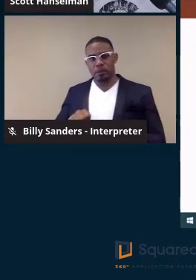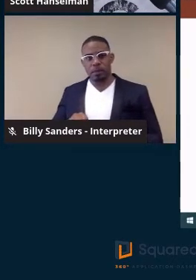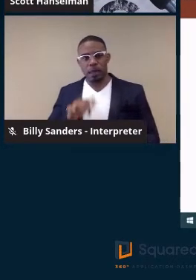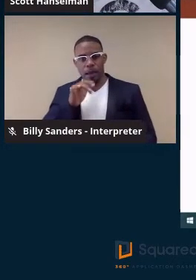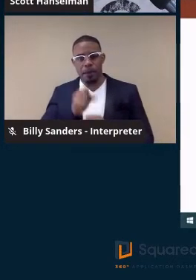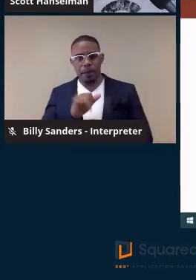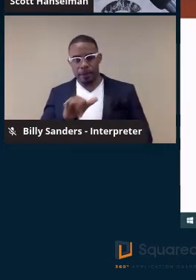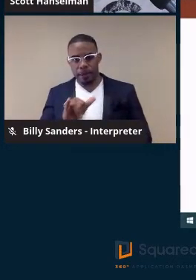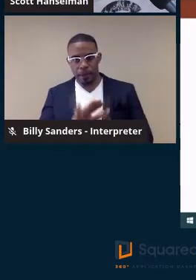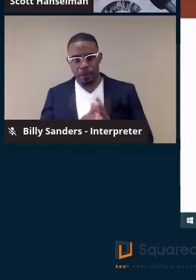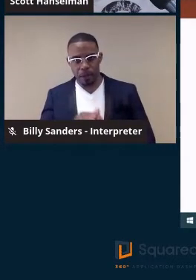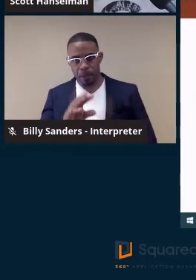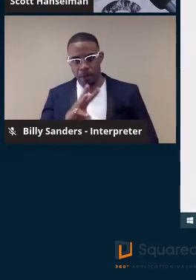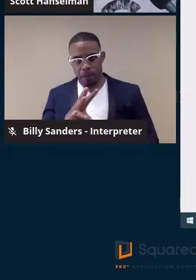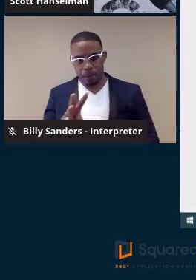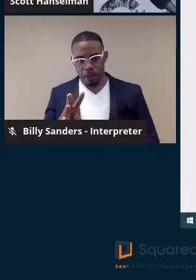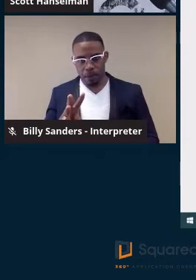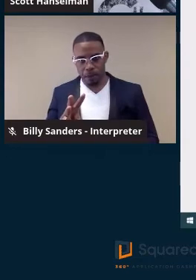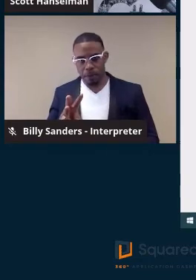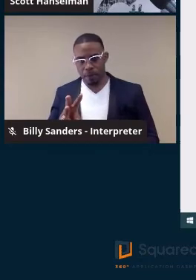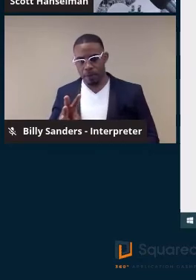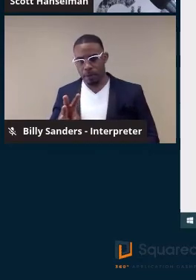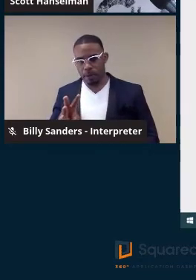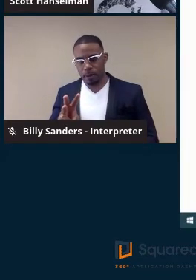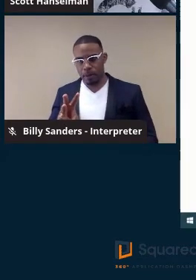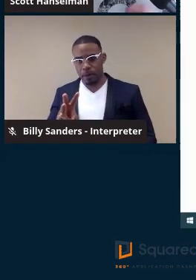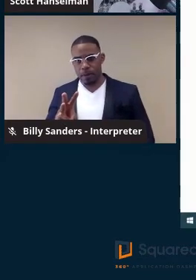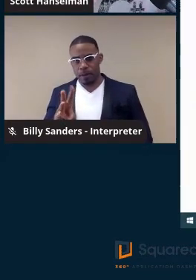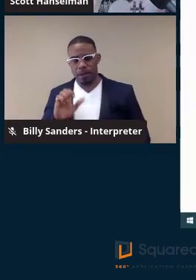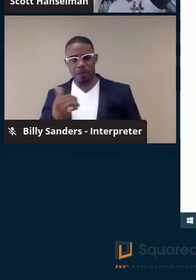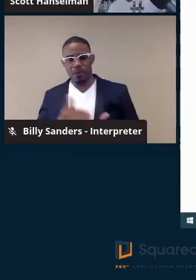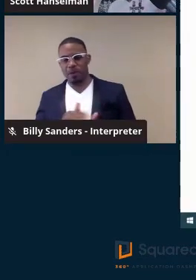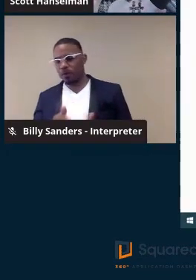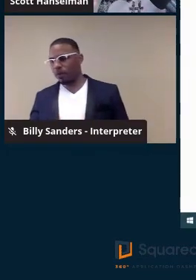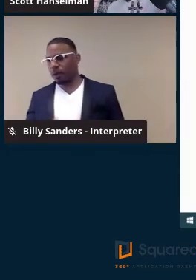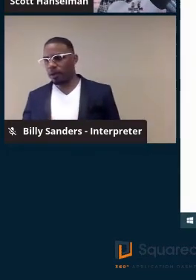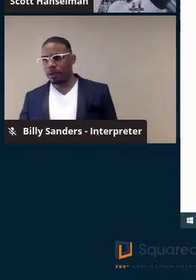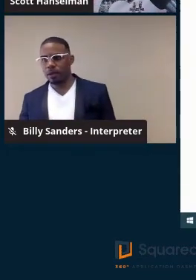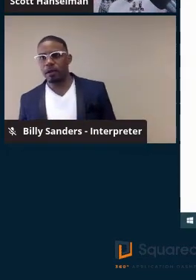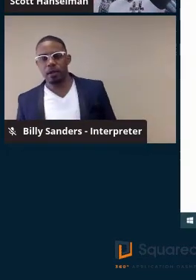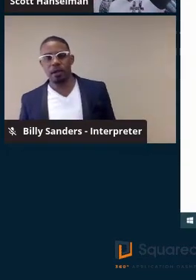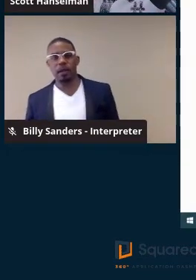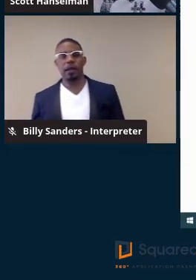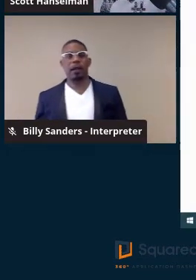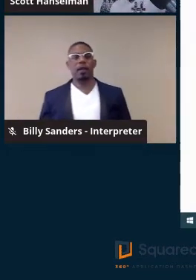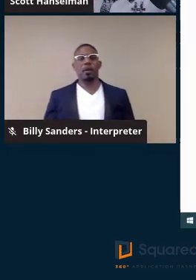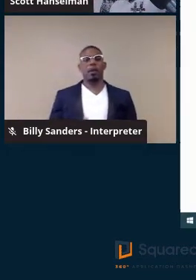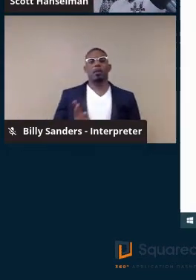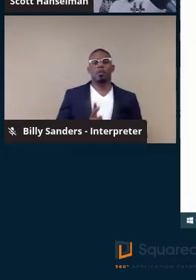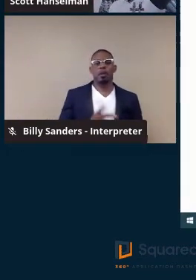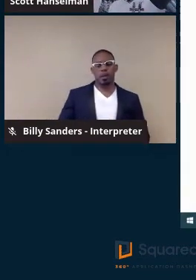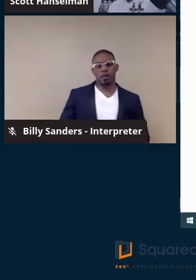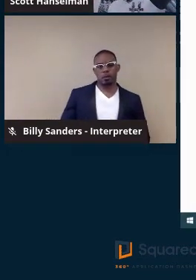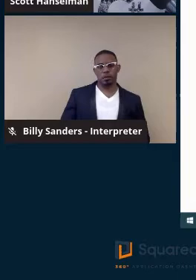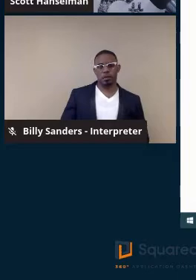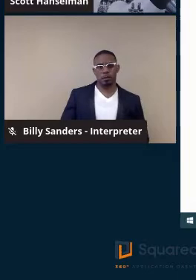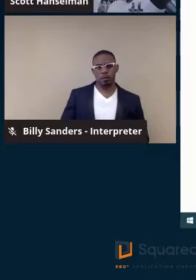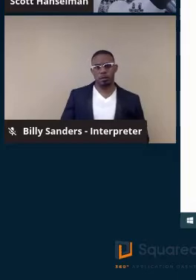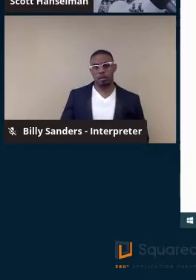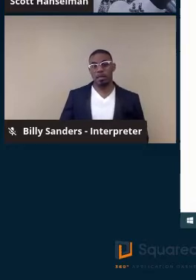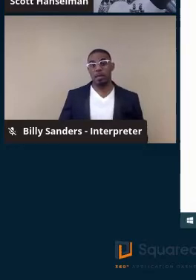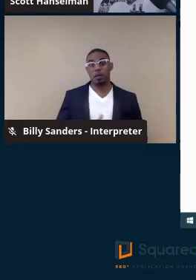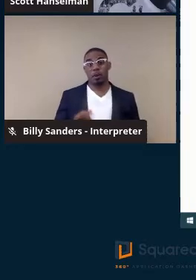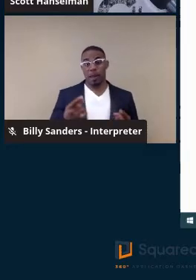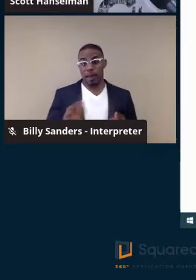make that become www. Let me rephrase. Staging will become production. And then